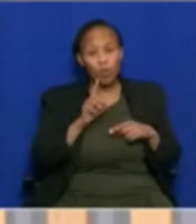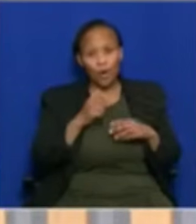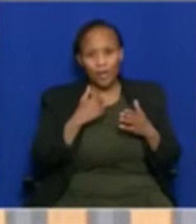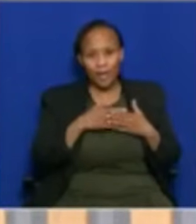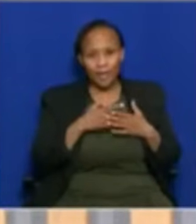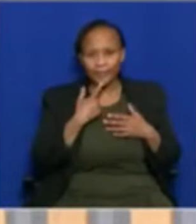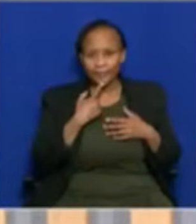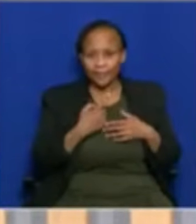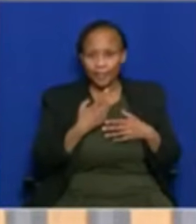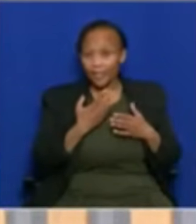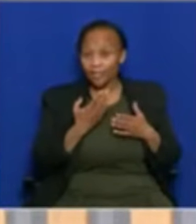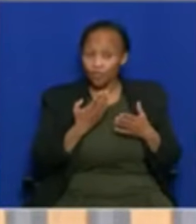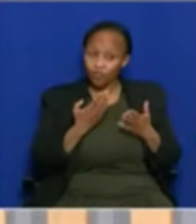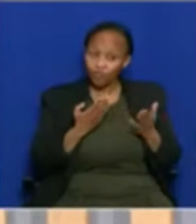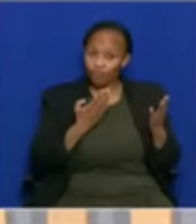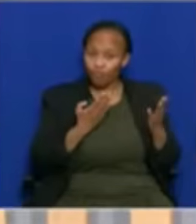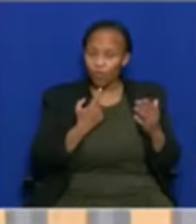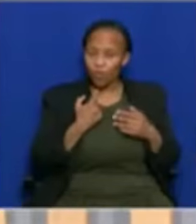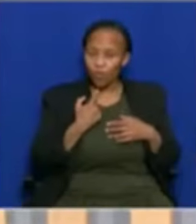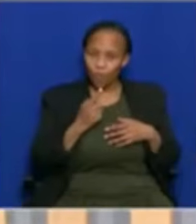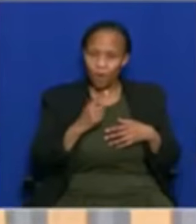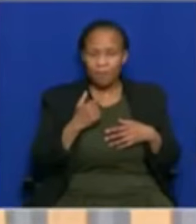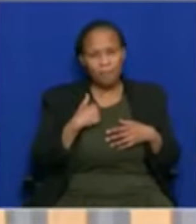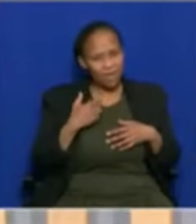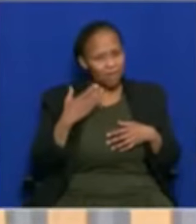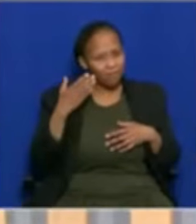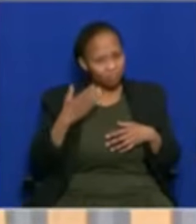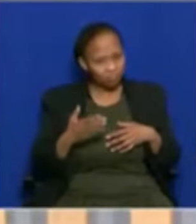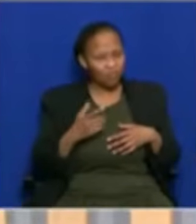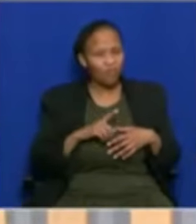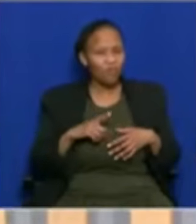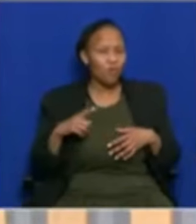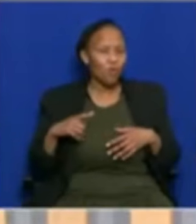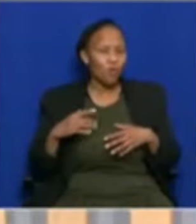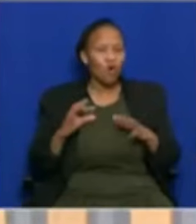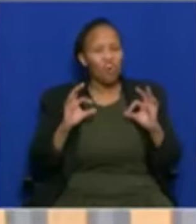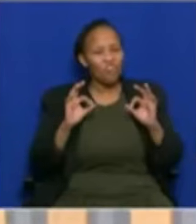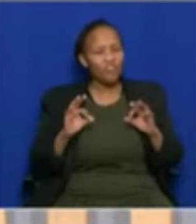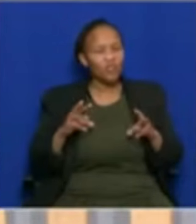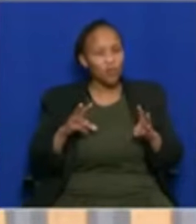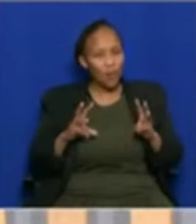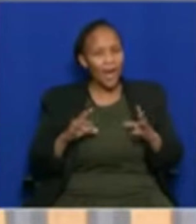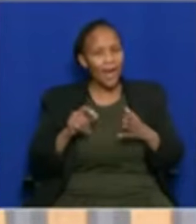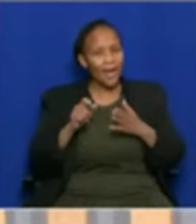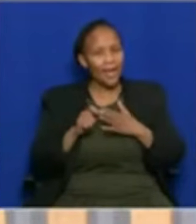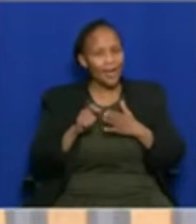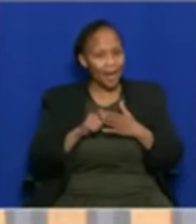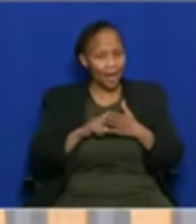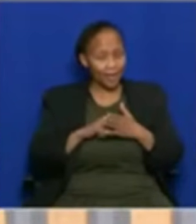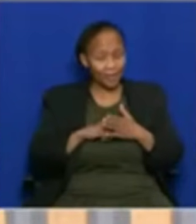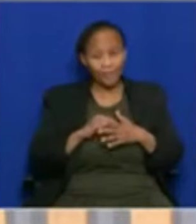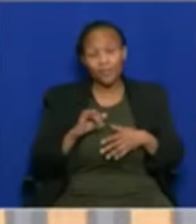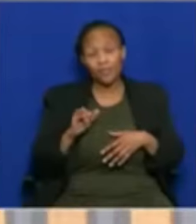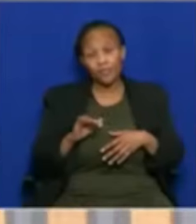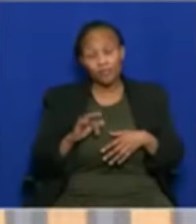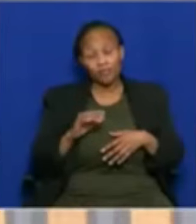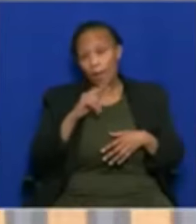there and how we write it in an official way, when you put my name as in the front, if my name is not